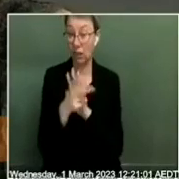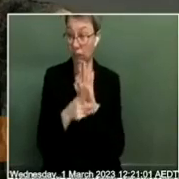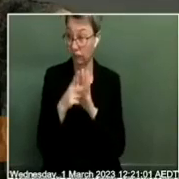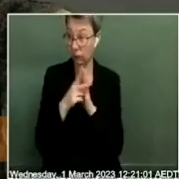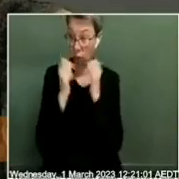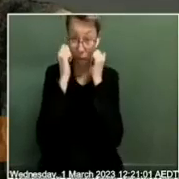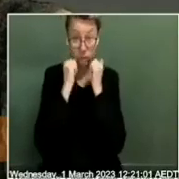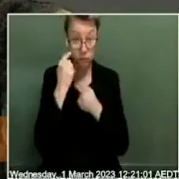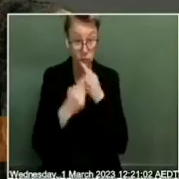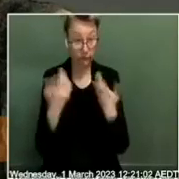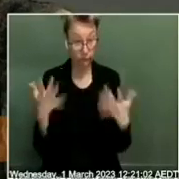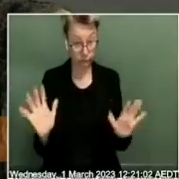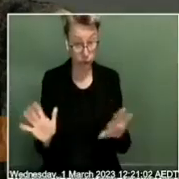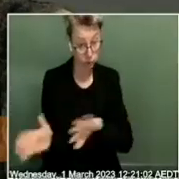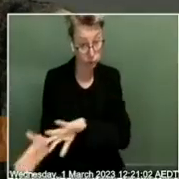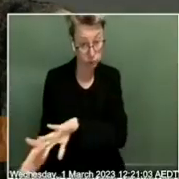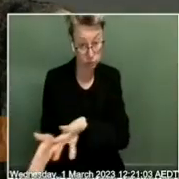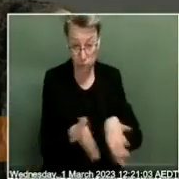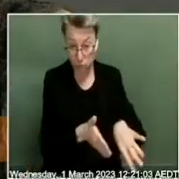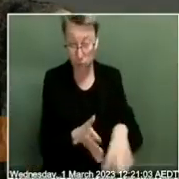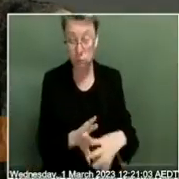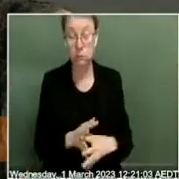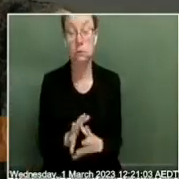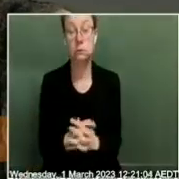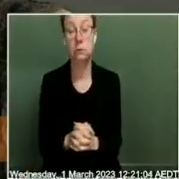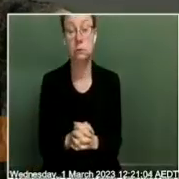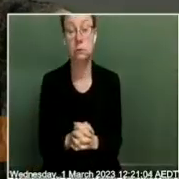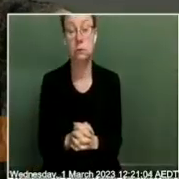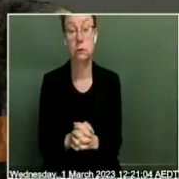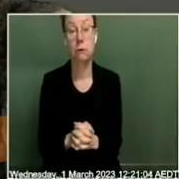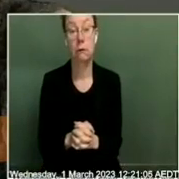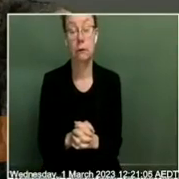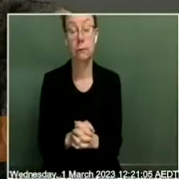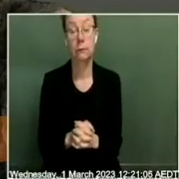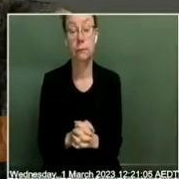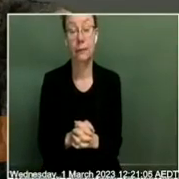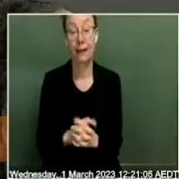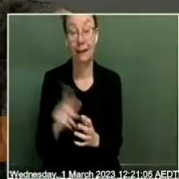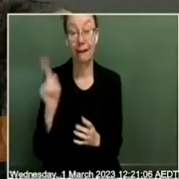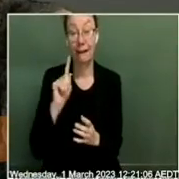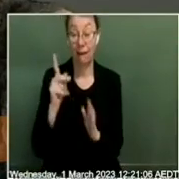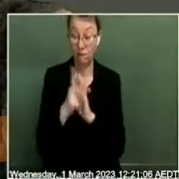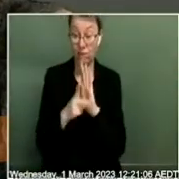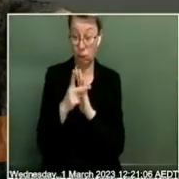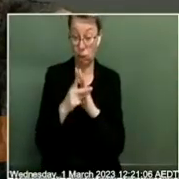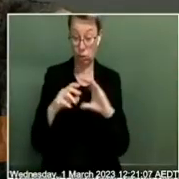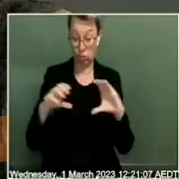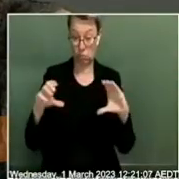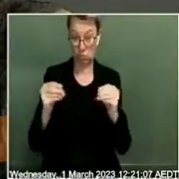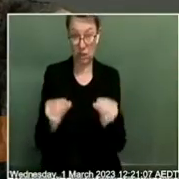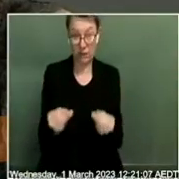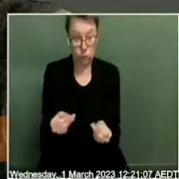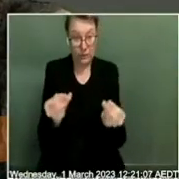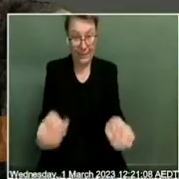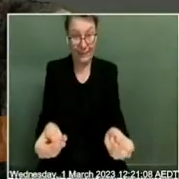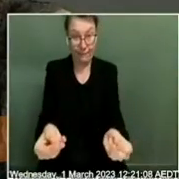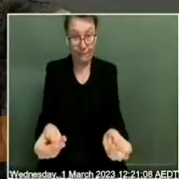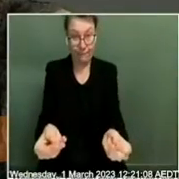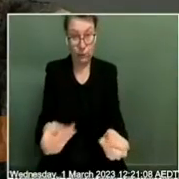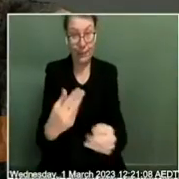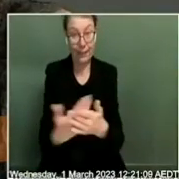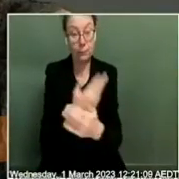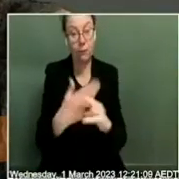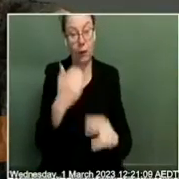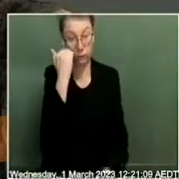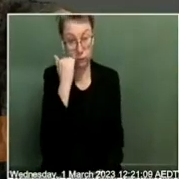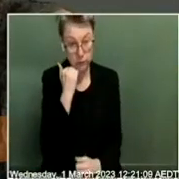It remains for me to tender a copy of the video. I will also tender the witness outline